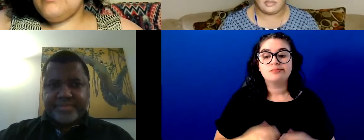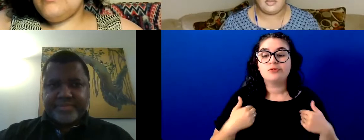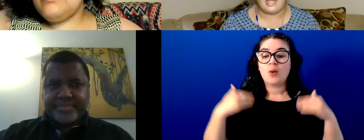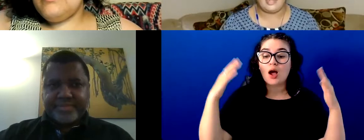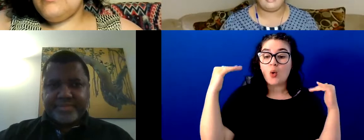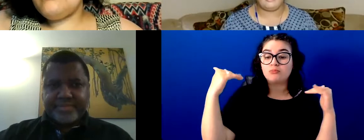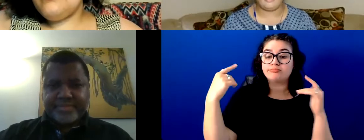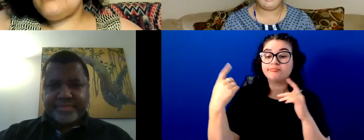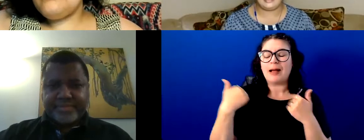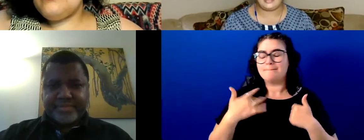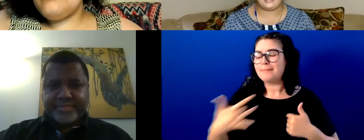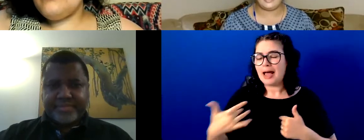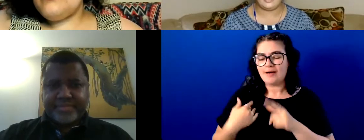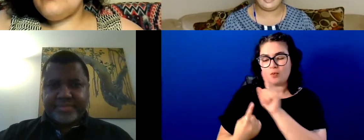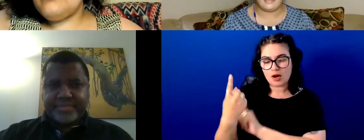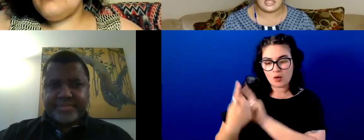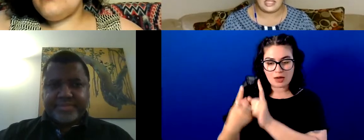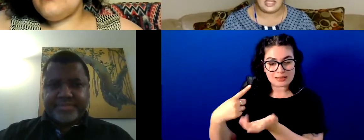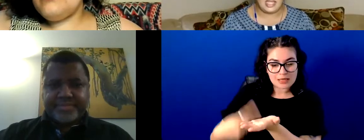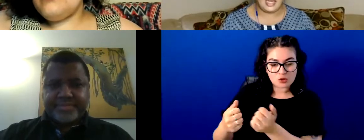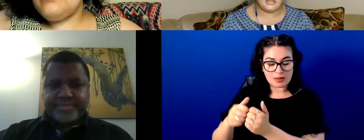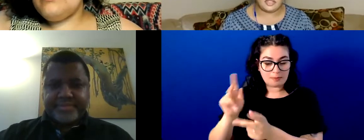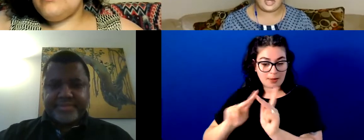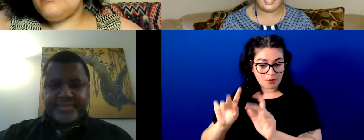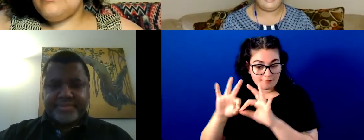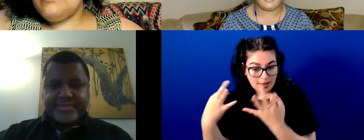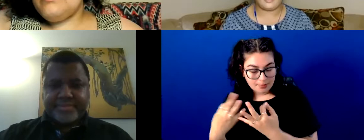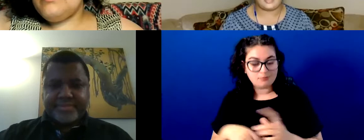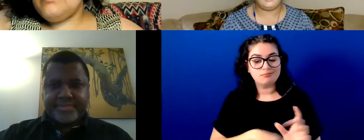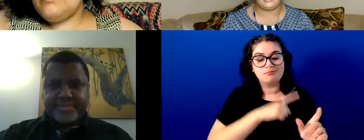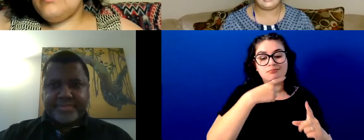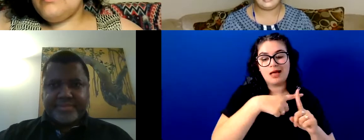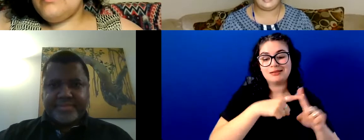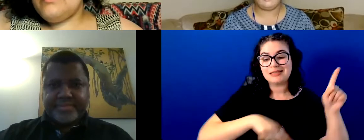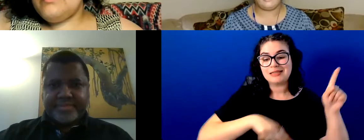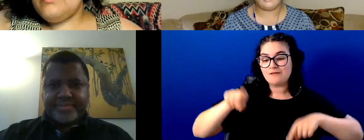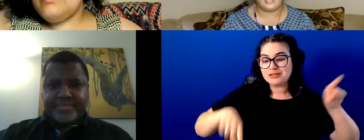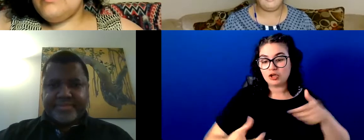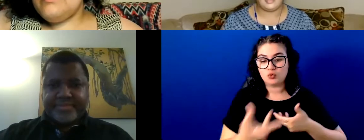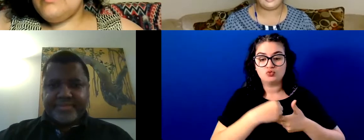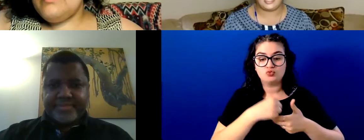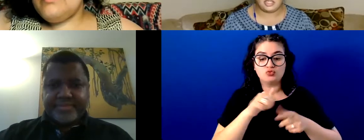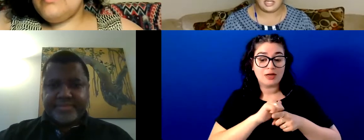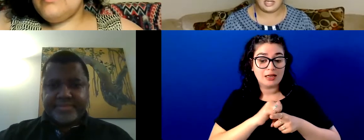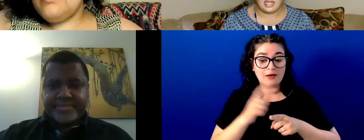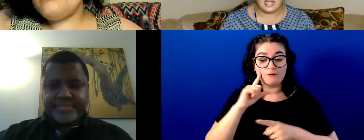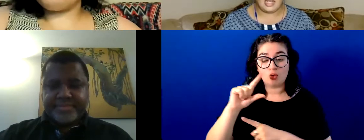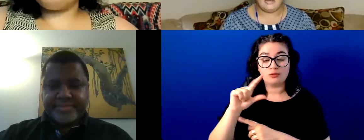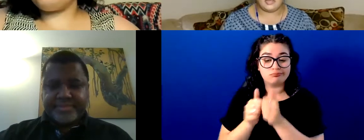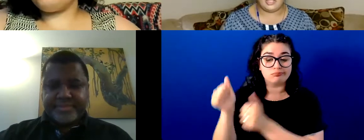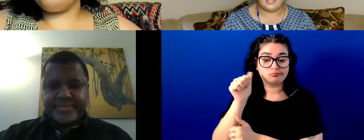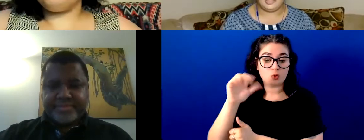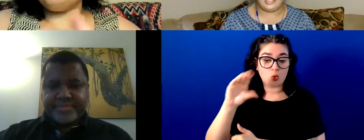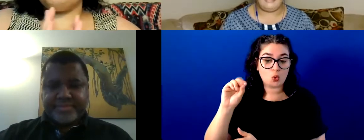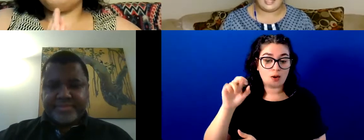with youth and their families, and I also do diversity and inclusion training for corporate companies and for education. I really